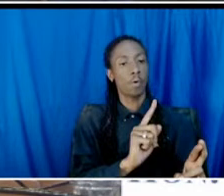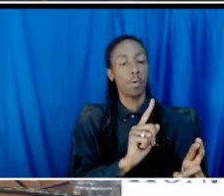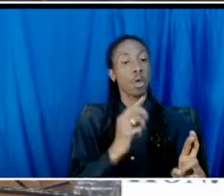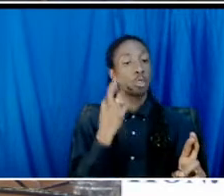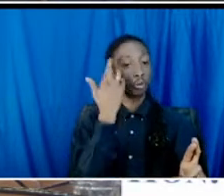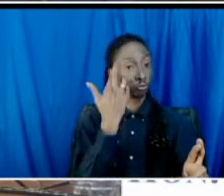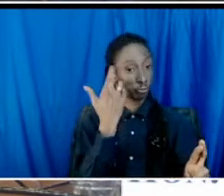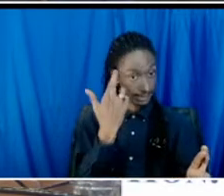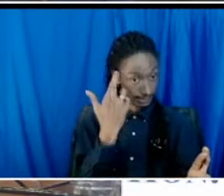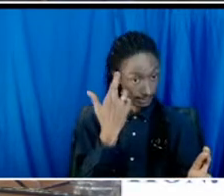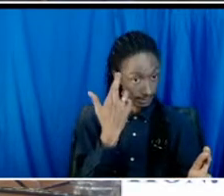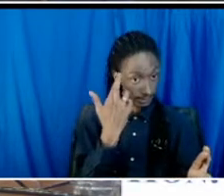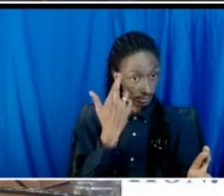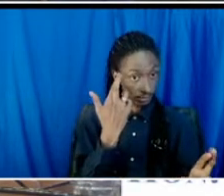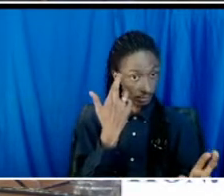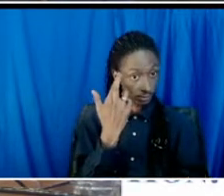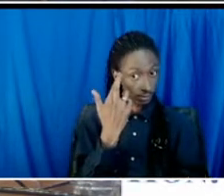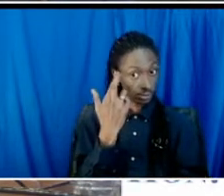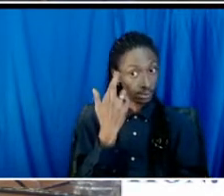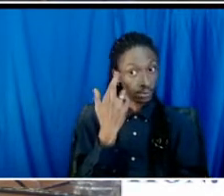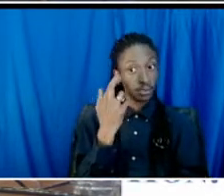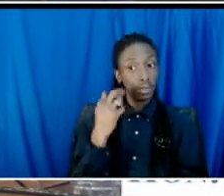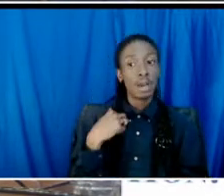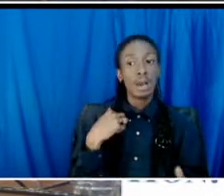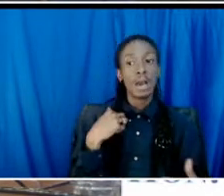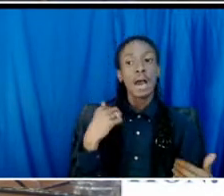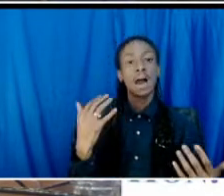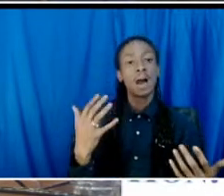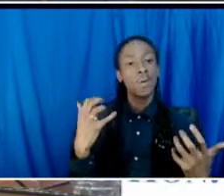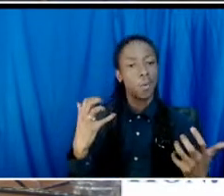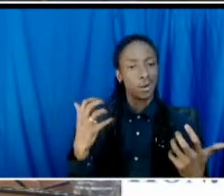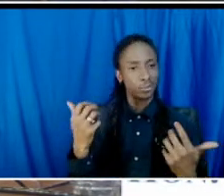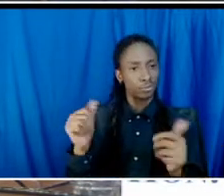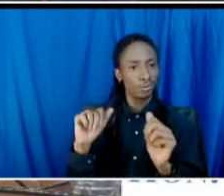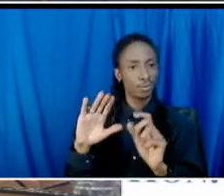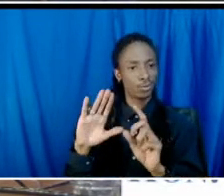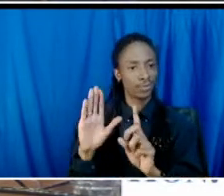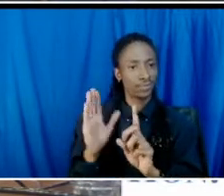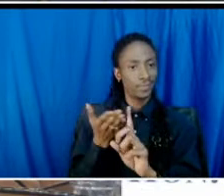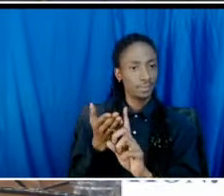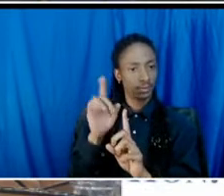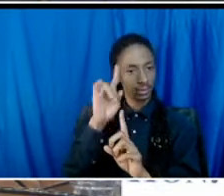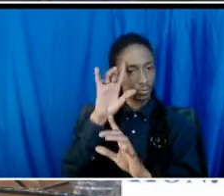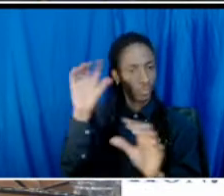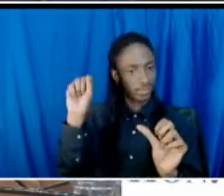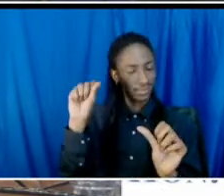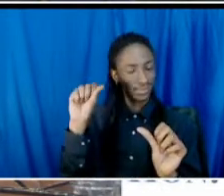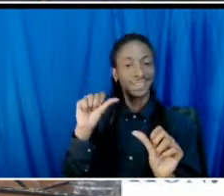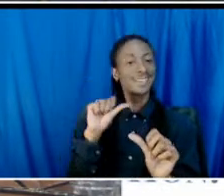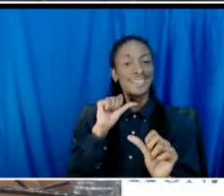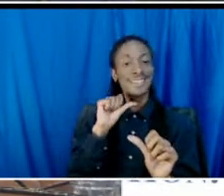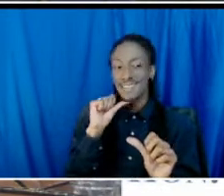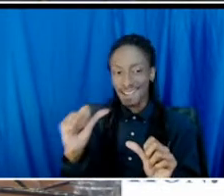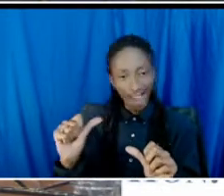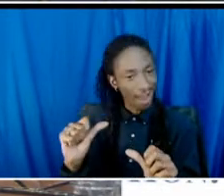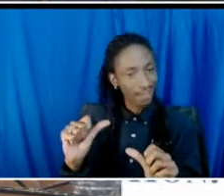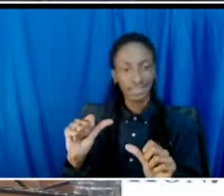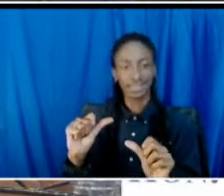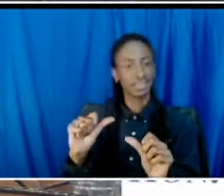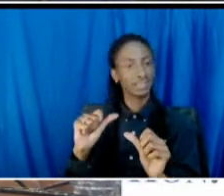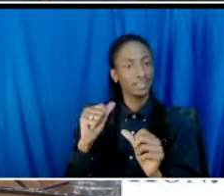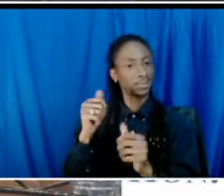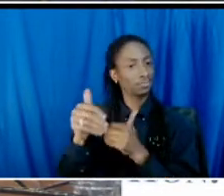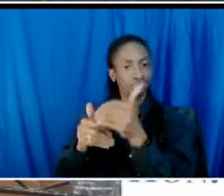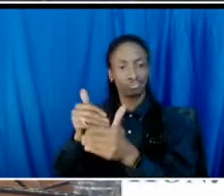that is I wanted to try to convince the president not to go down the wrong path that Mr.